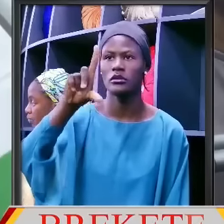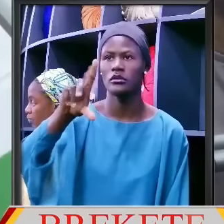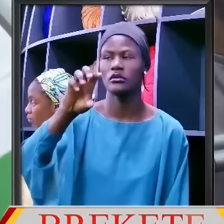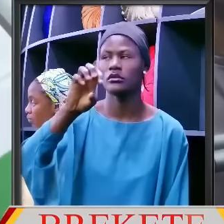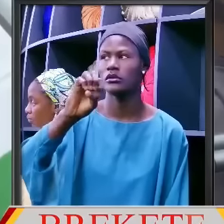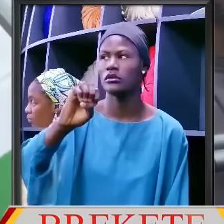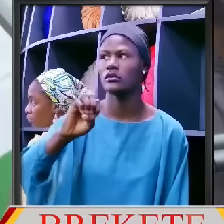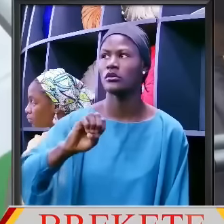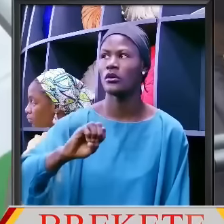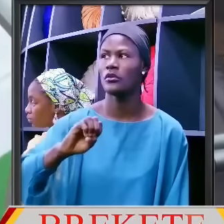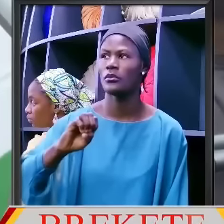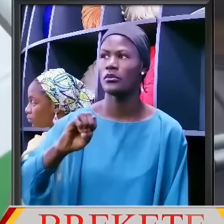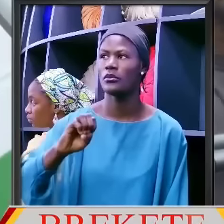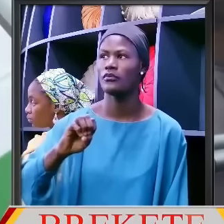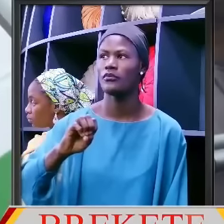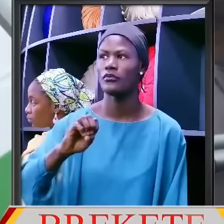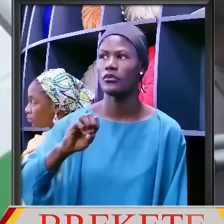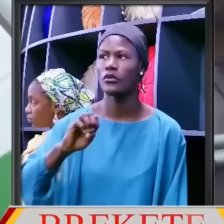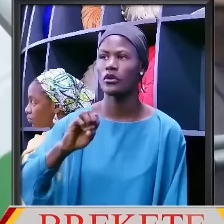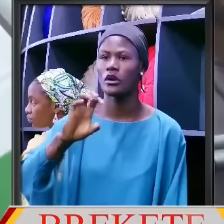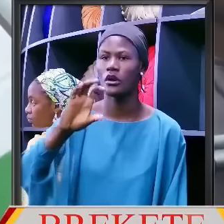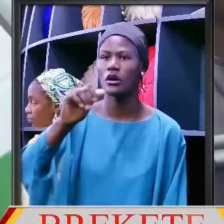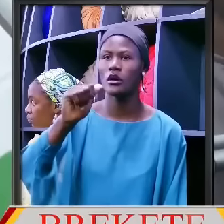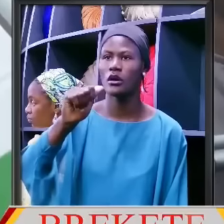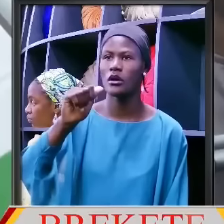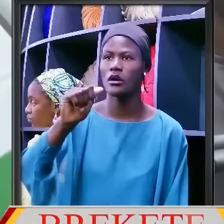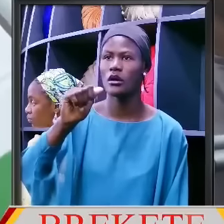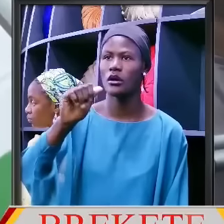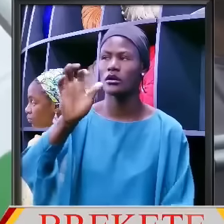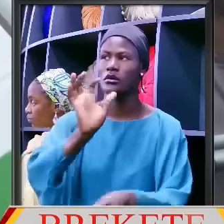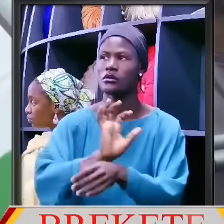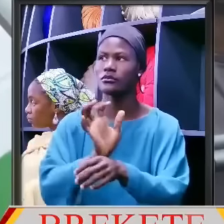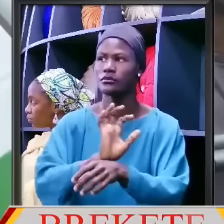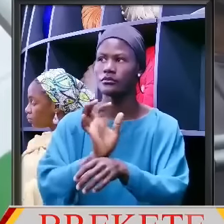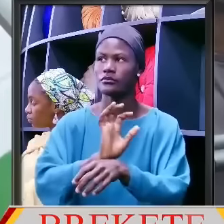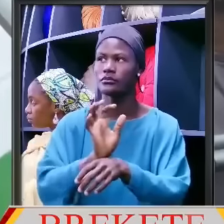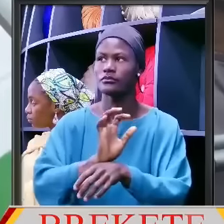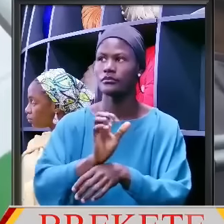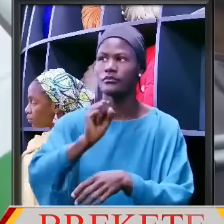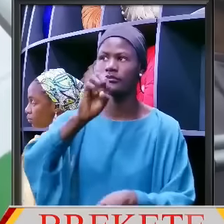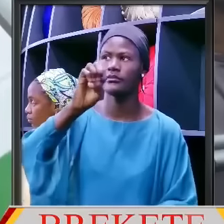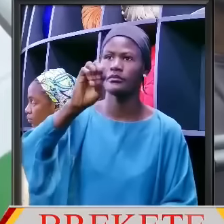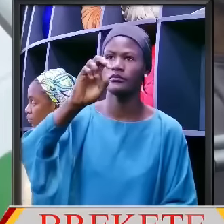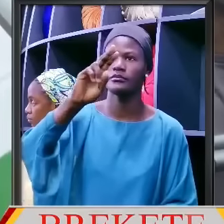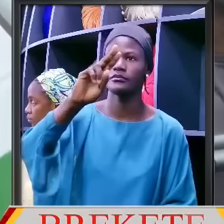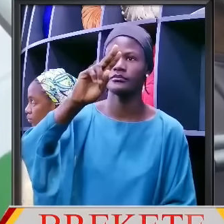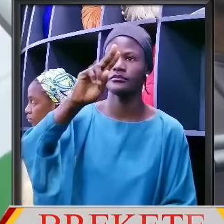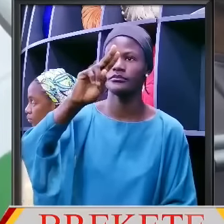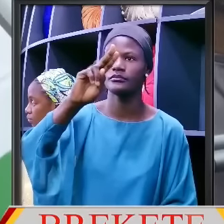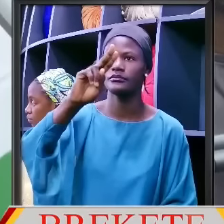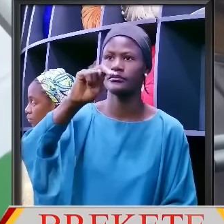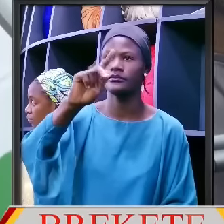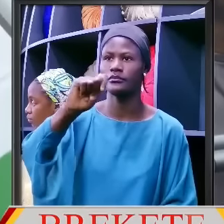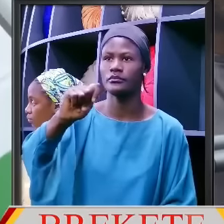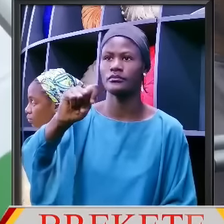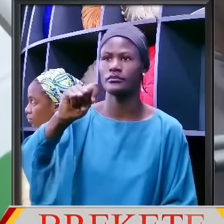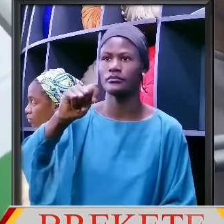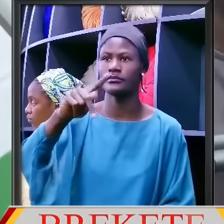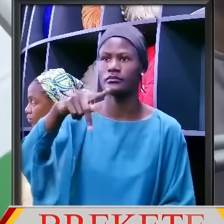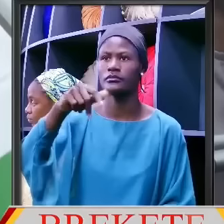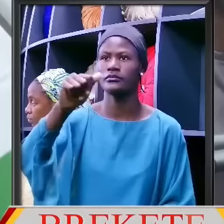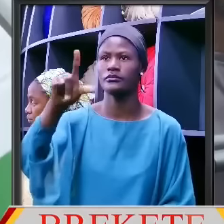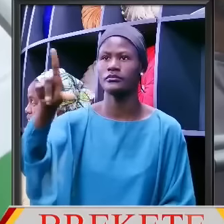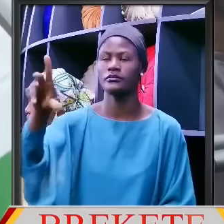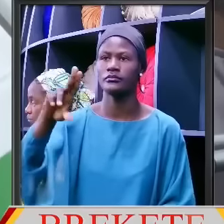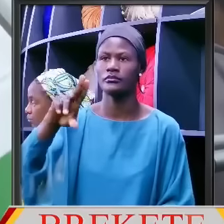in the village. Okay, my the parish he was parishing in my town is St. Paul's Catholic Church. Ozomum Babo,